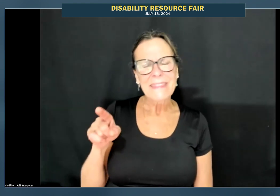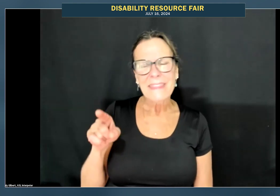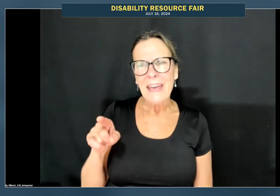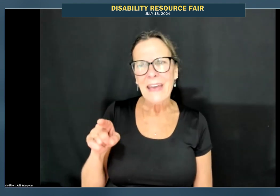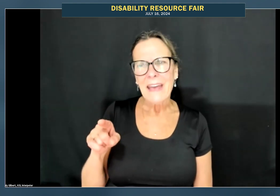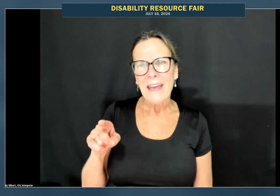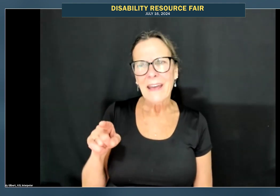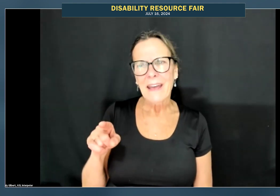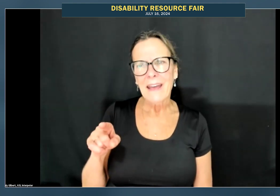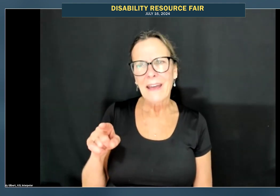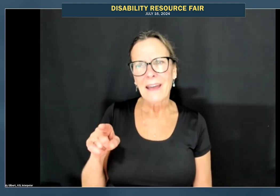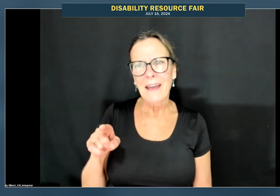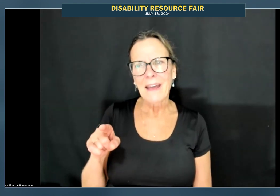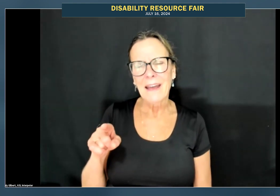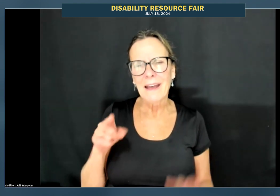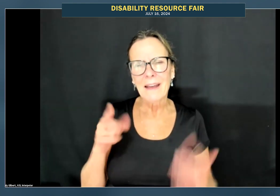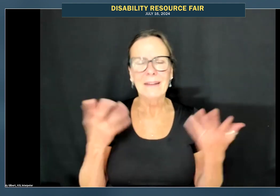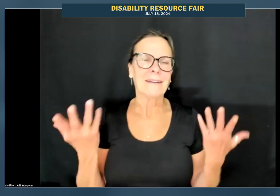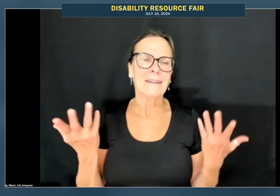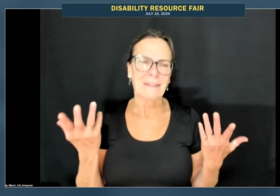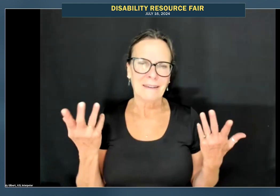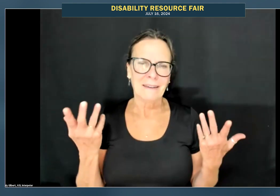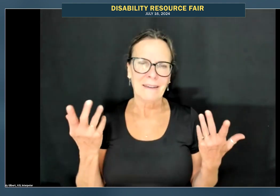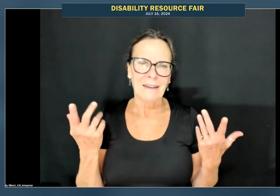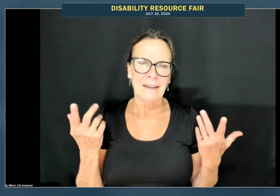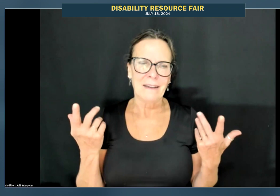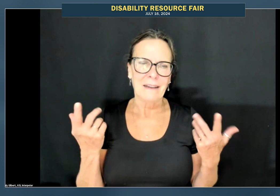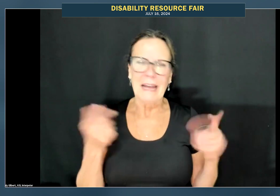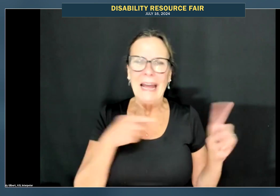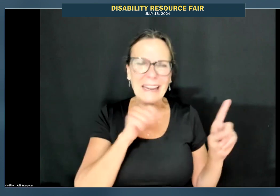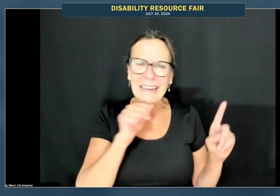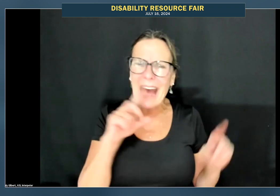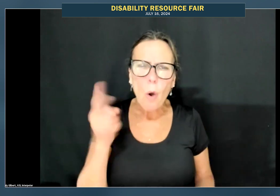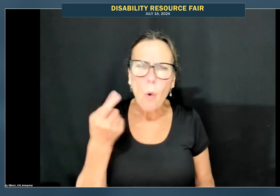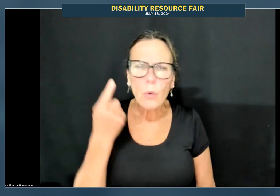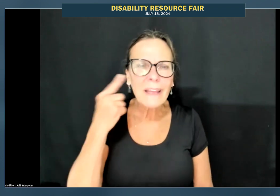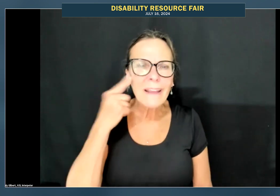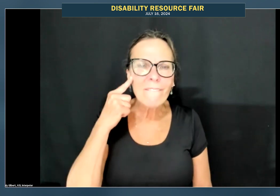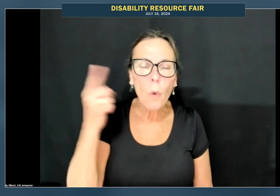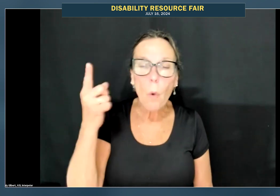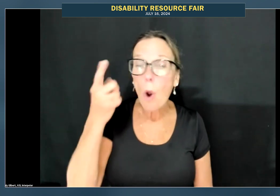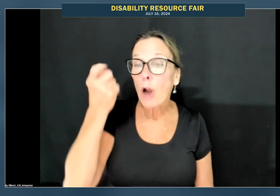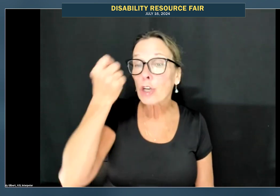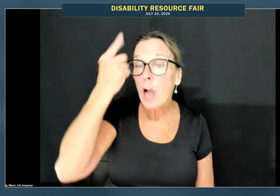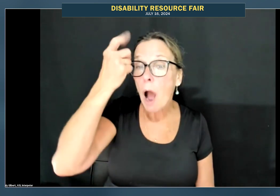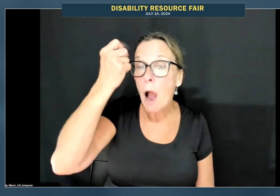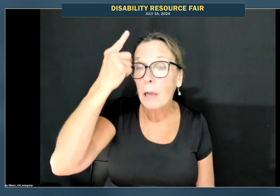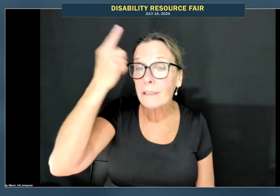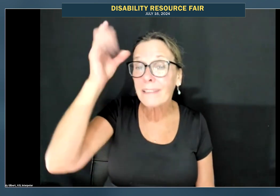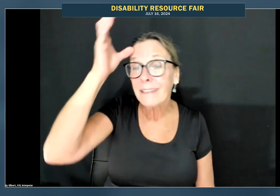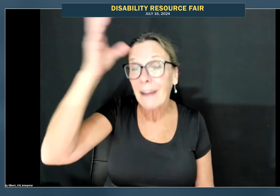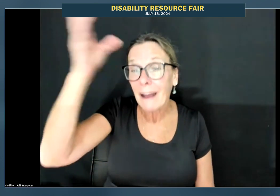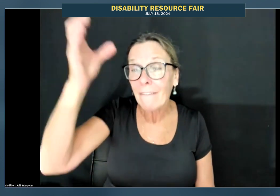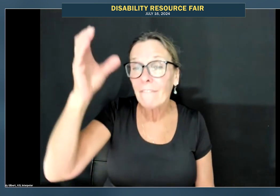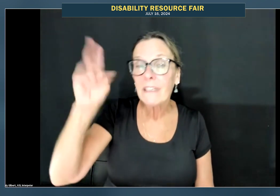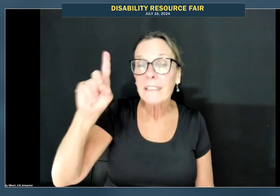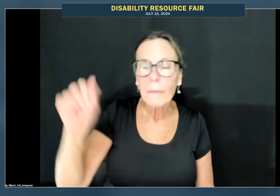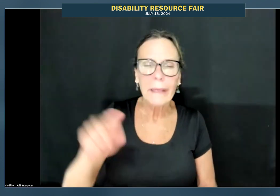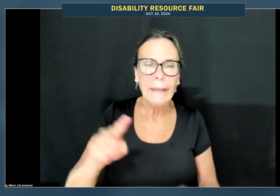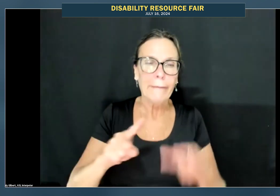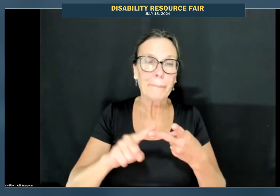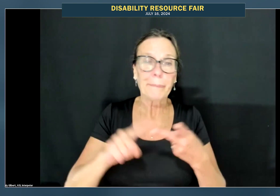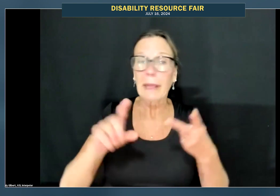what schools like to say, cognitive disabilities. It can be physical disabilities, it can